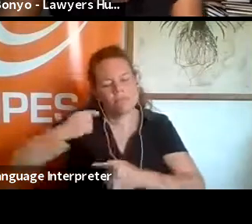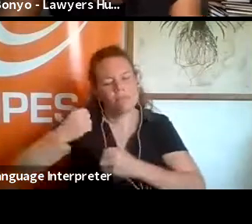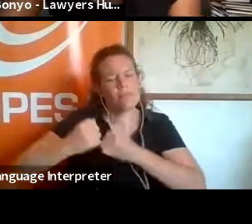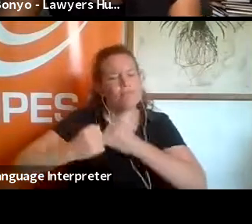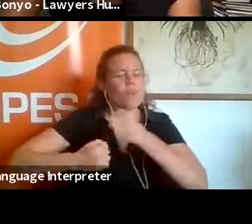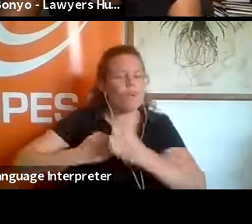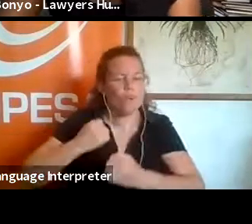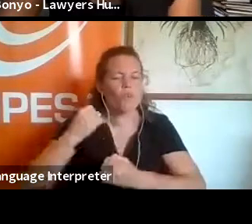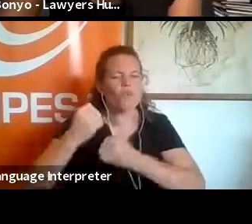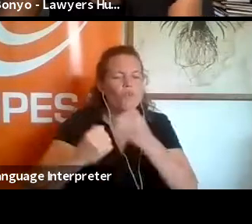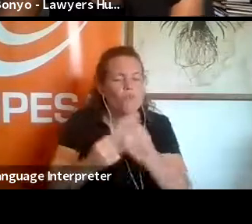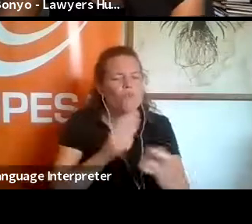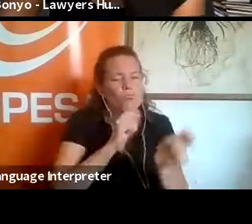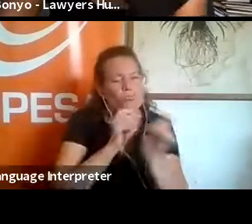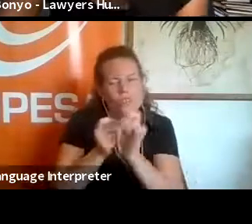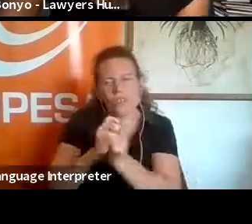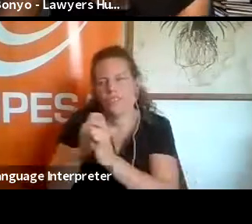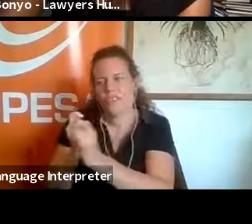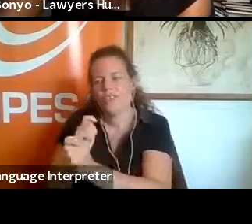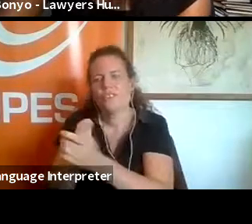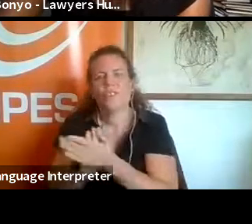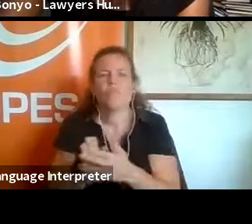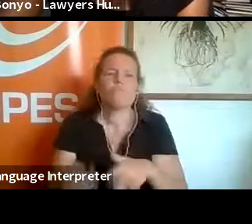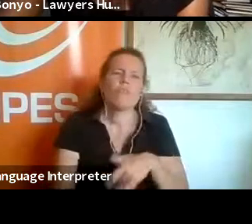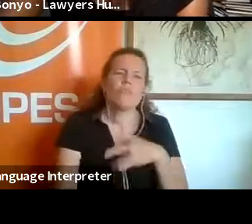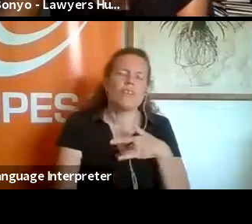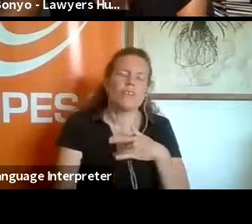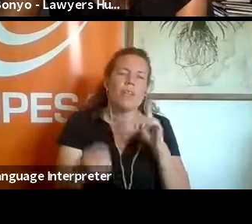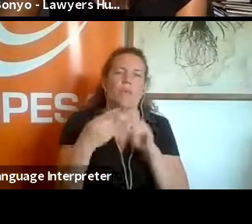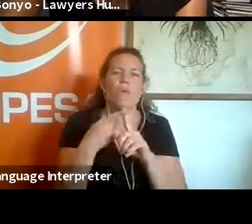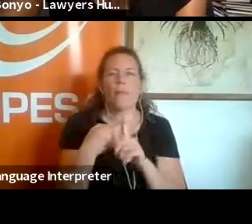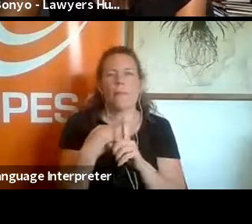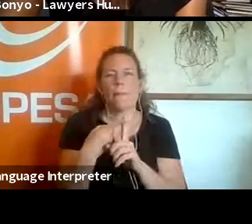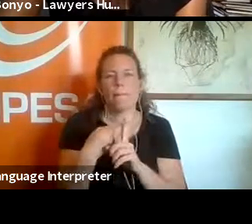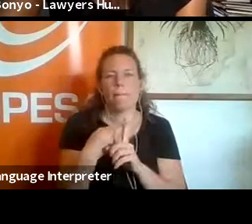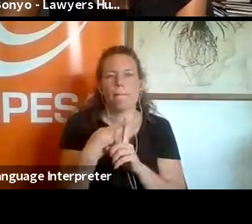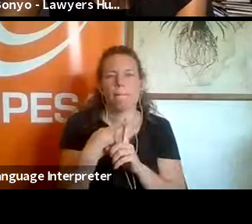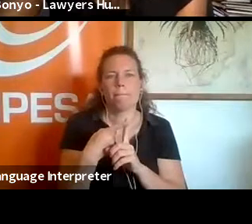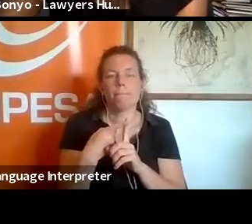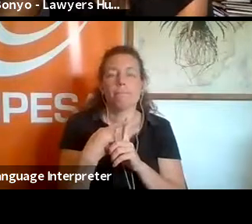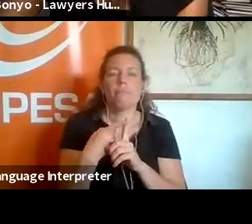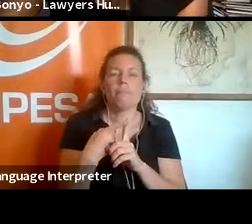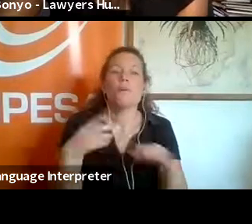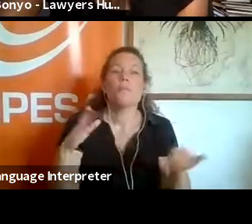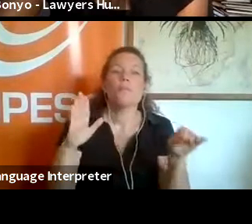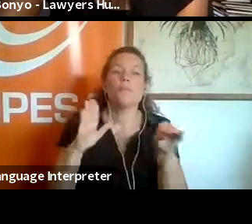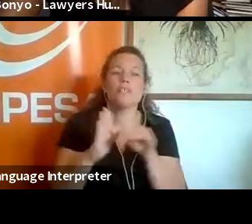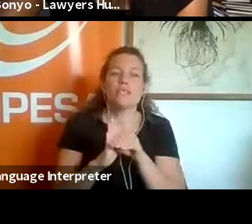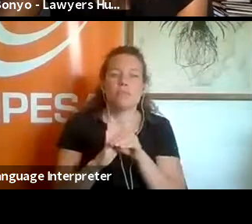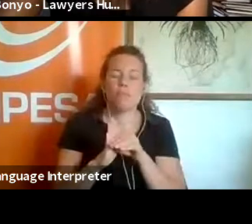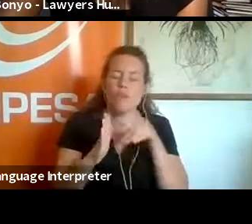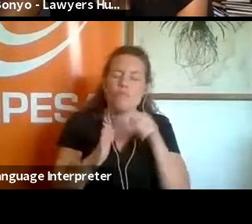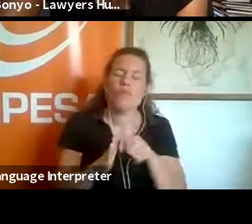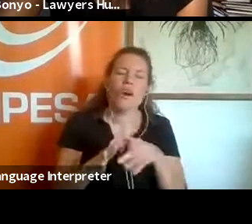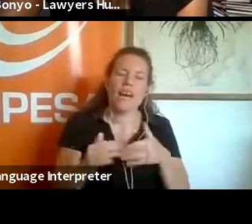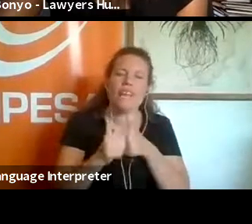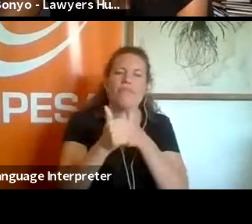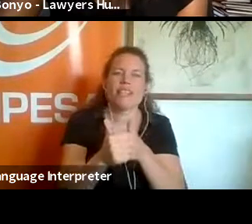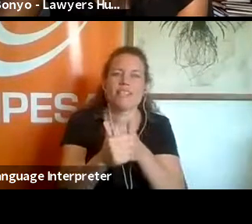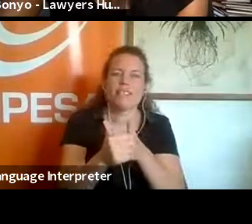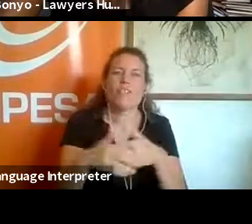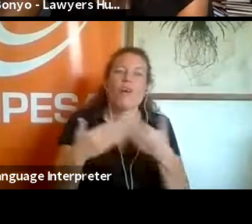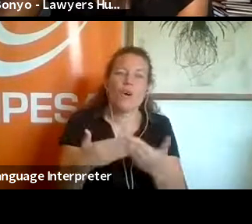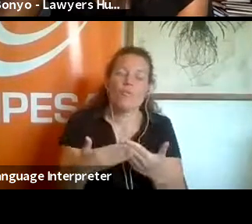the consultation, was that number one, the principle in being effective or attempting